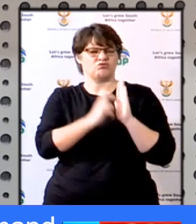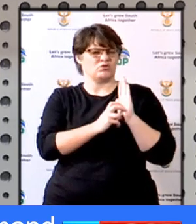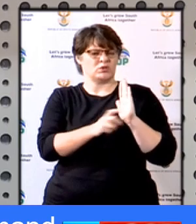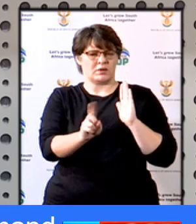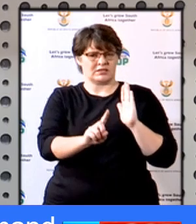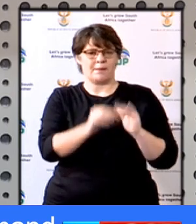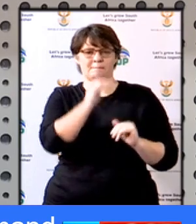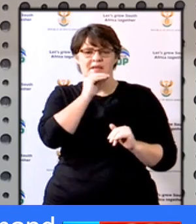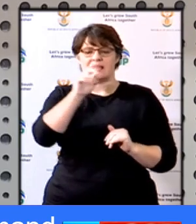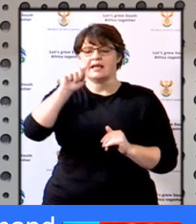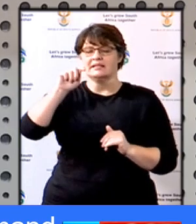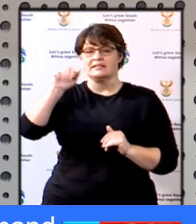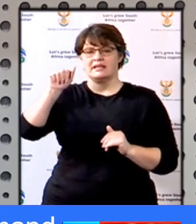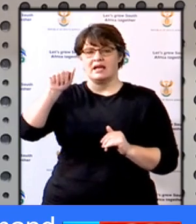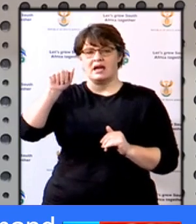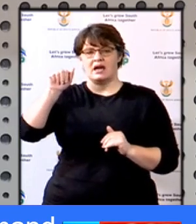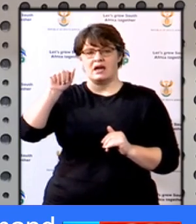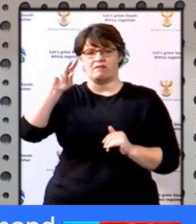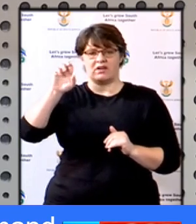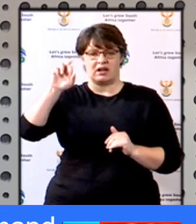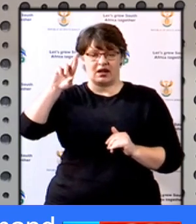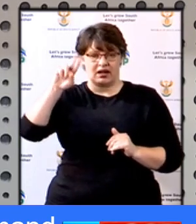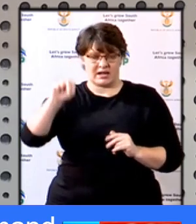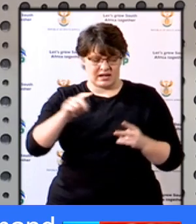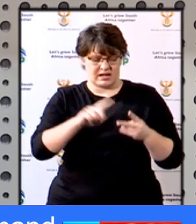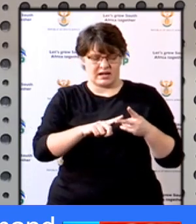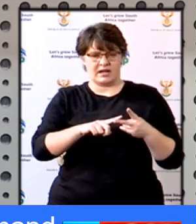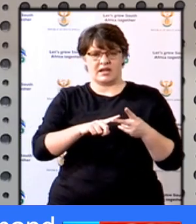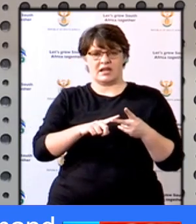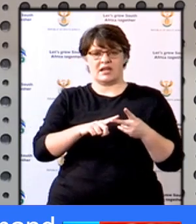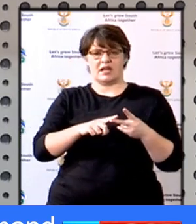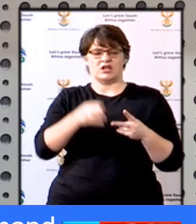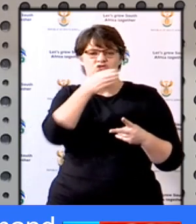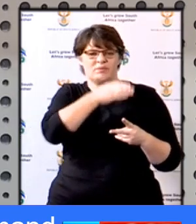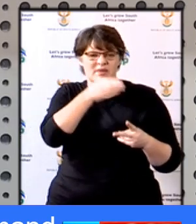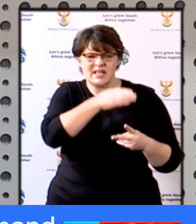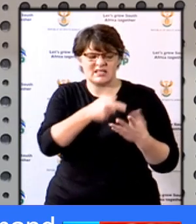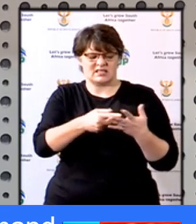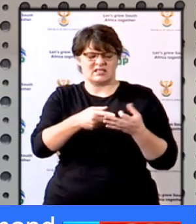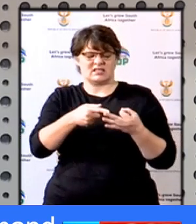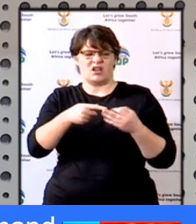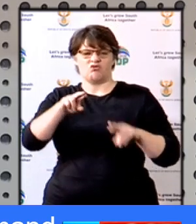allow taverns and registered shebeens and restaurants and so on